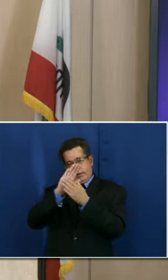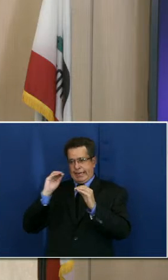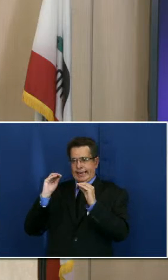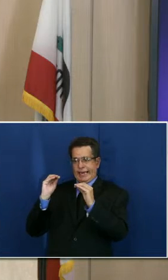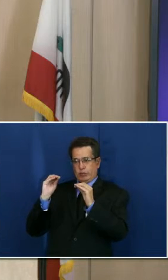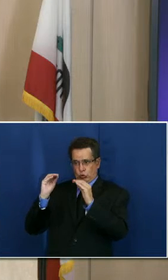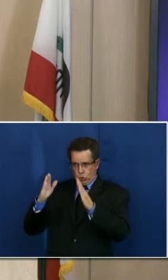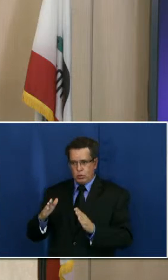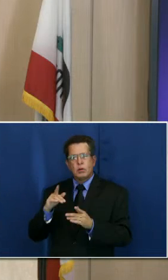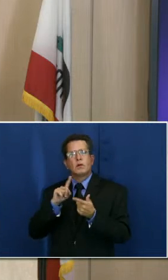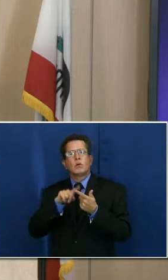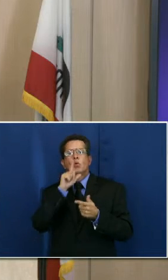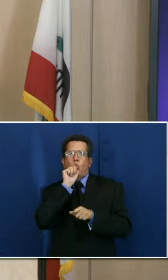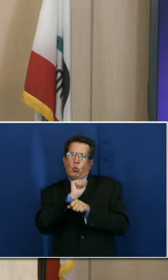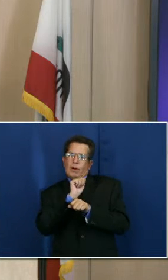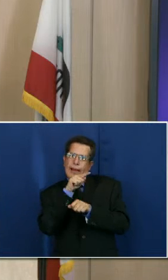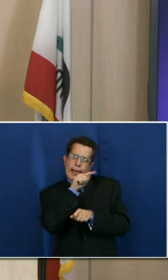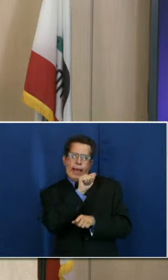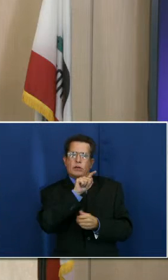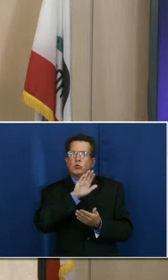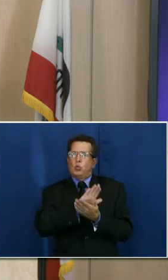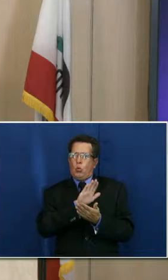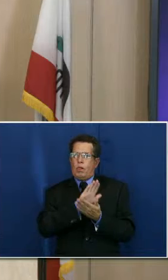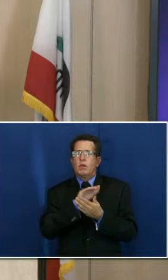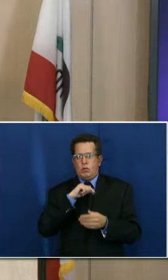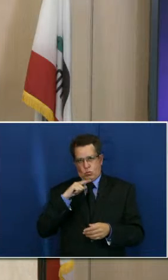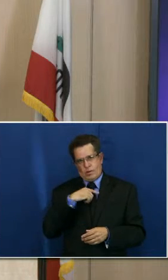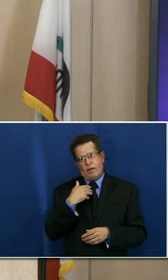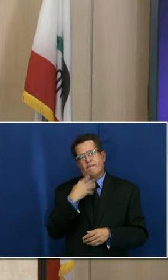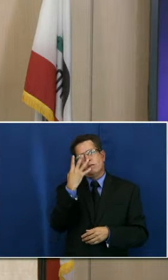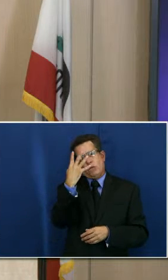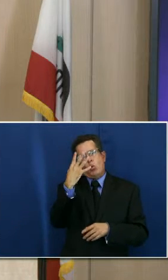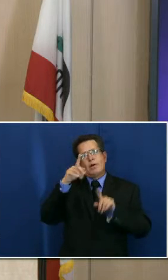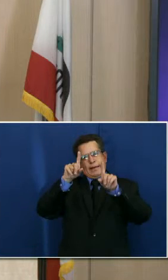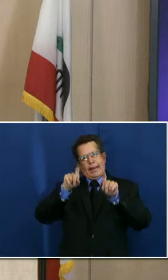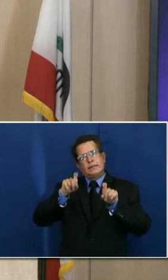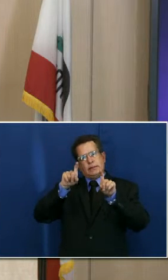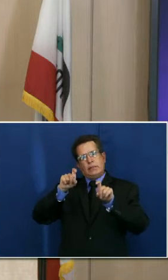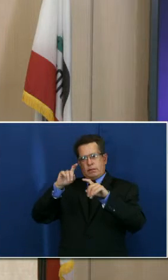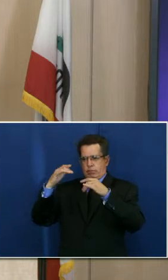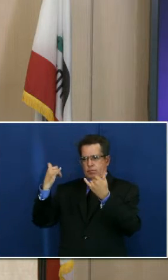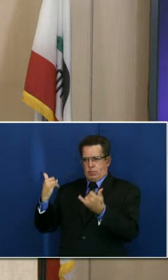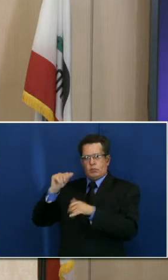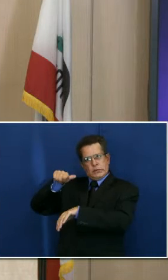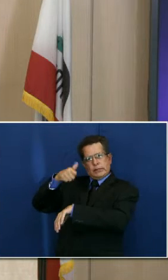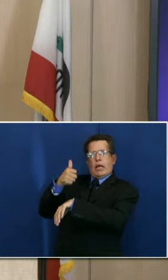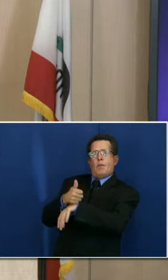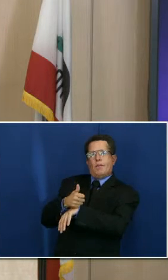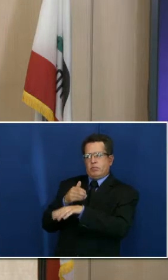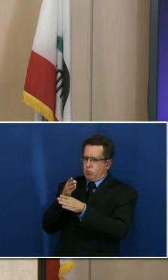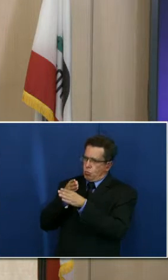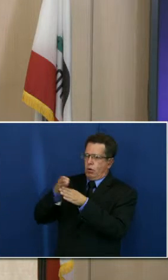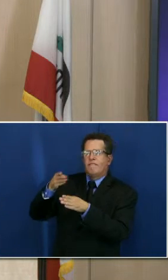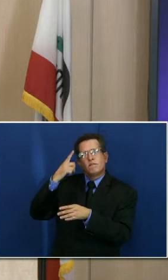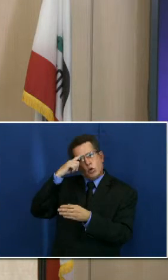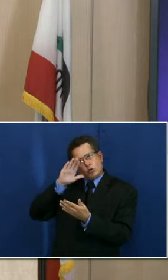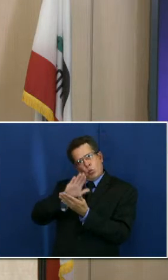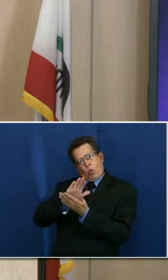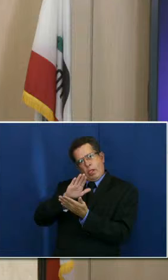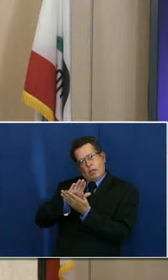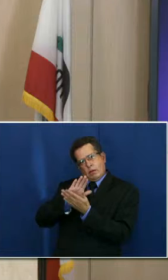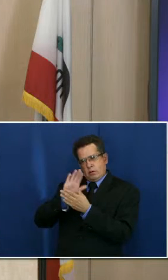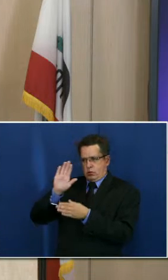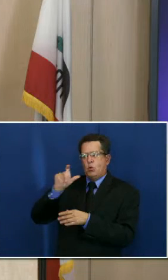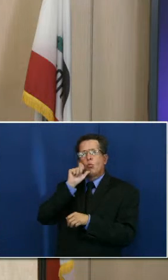personnel, all school staff, we have 4 dedicated testing sites throughout the county that are there exclusively for school employees and